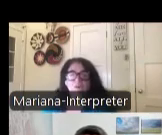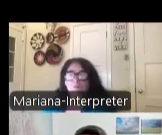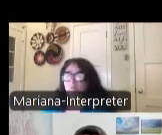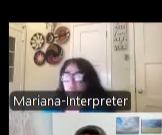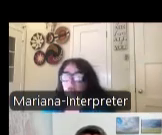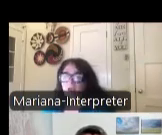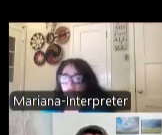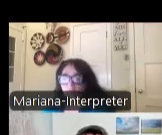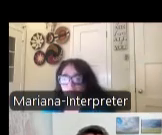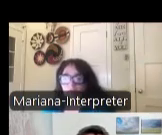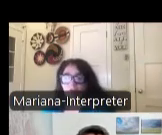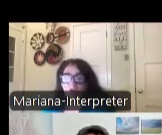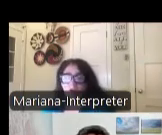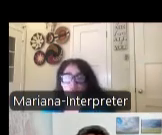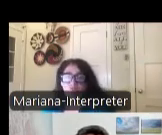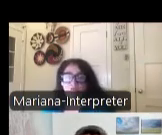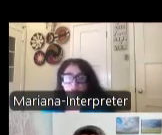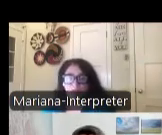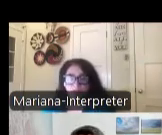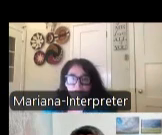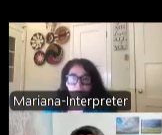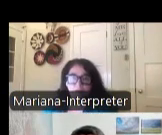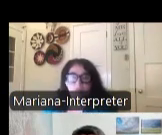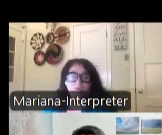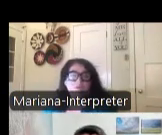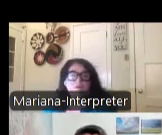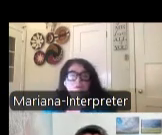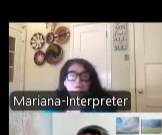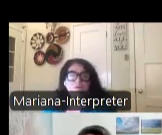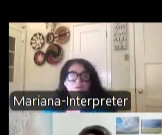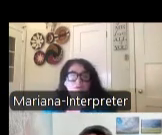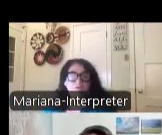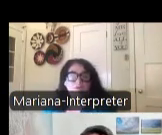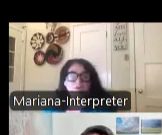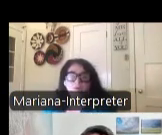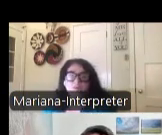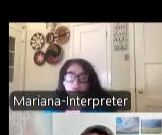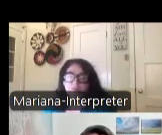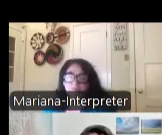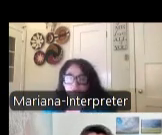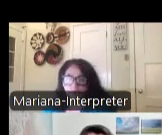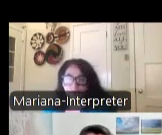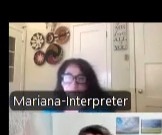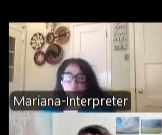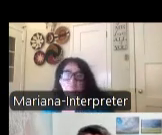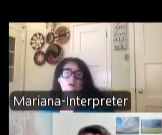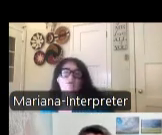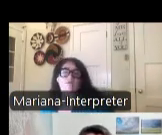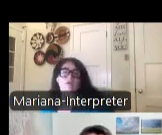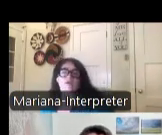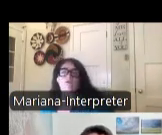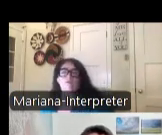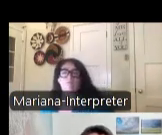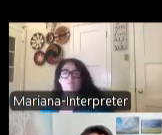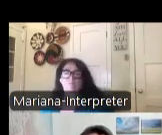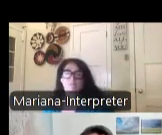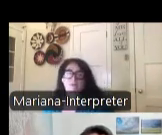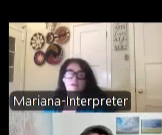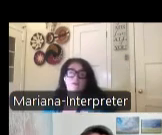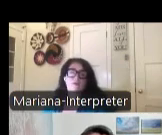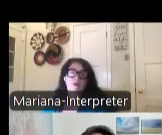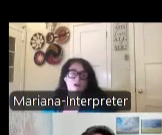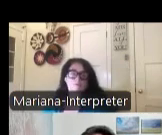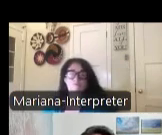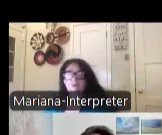a lot of evidence that the less catastrophic fire we'll see in places that receive those treatments. Similarly, when it comes to